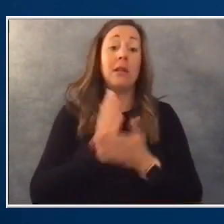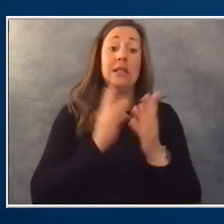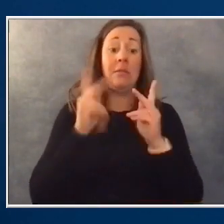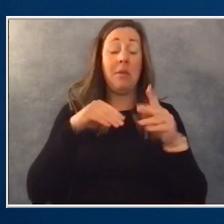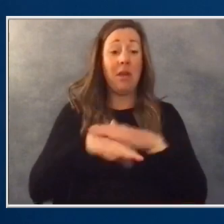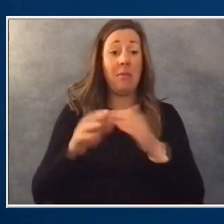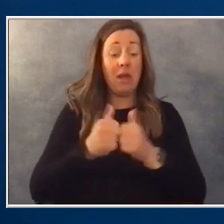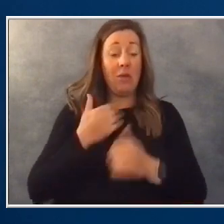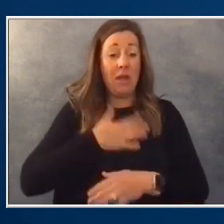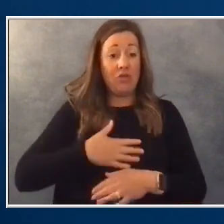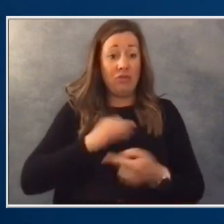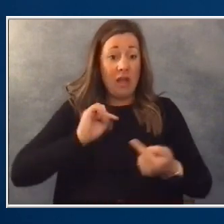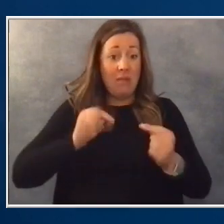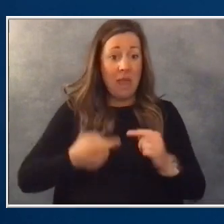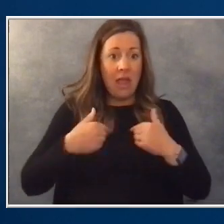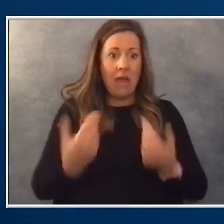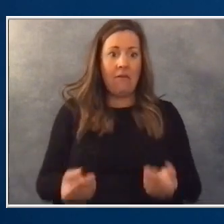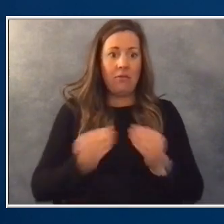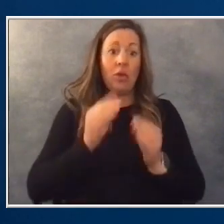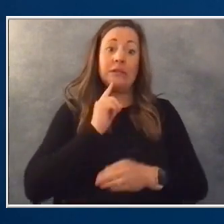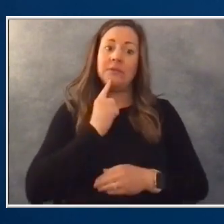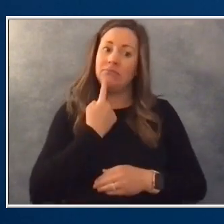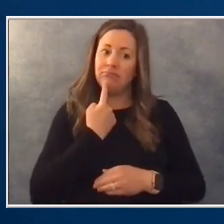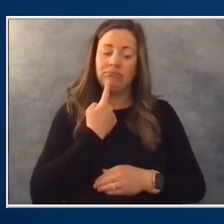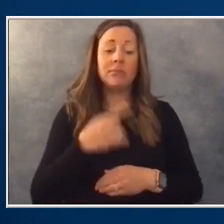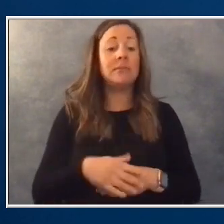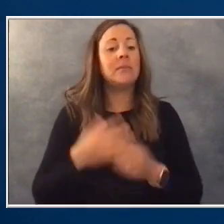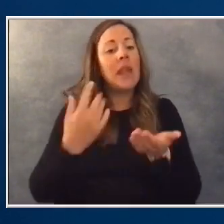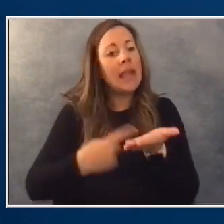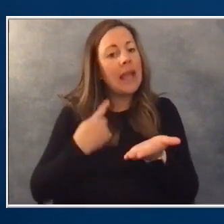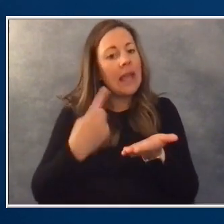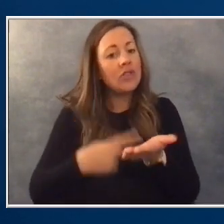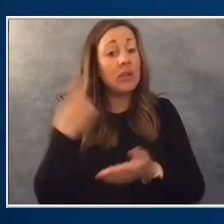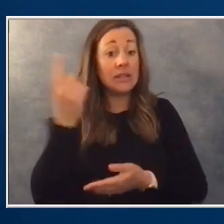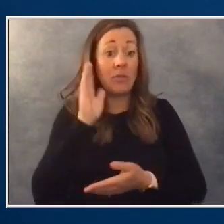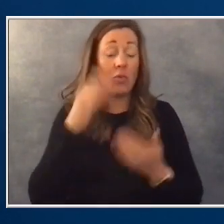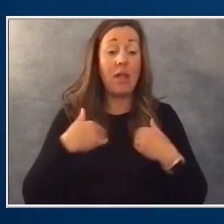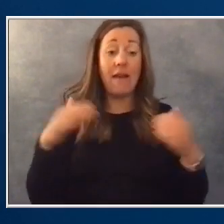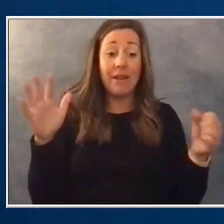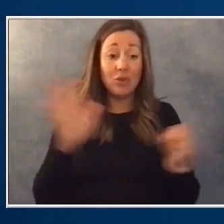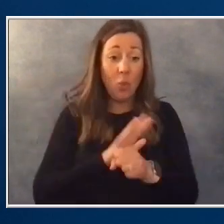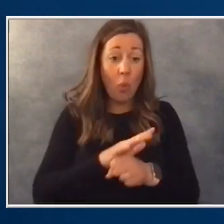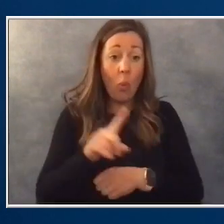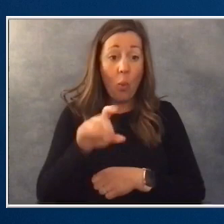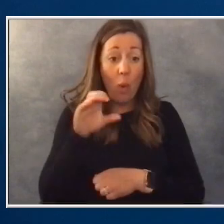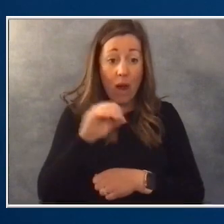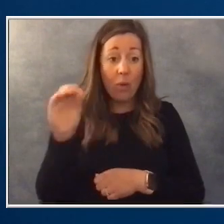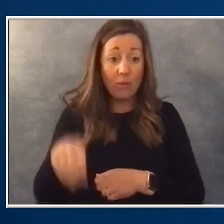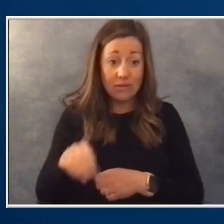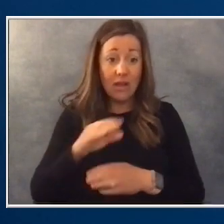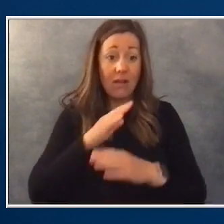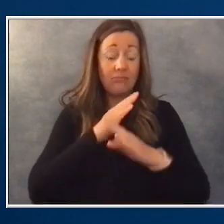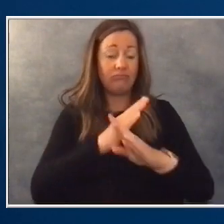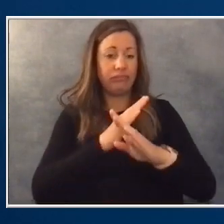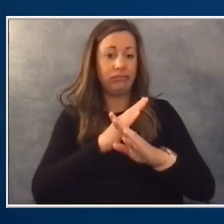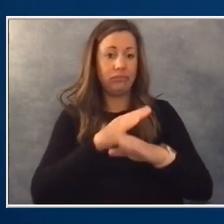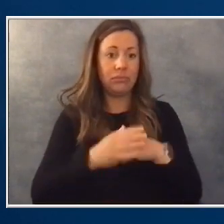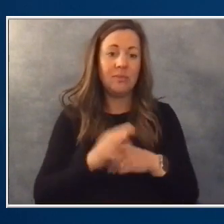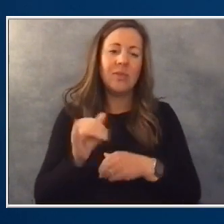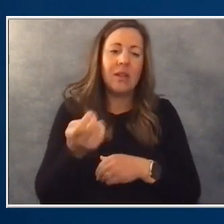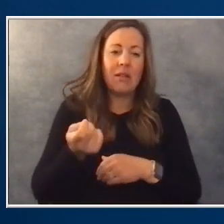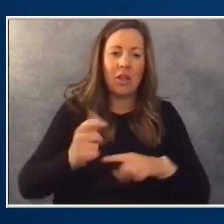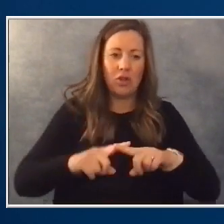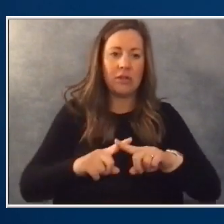a more severe blockage, and occasionally someone will have a total blockage, 100% blockage. which is just a little